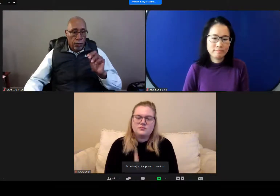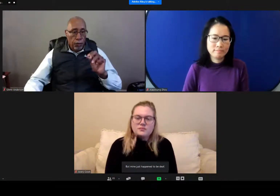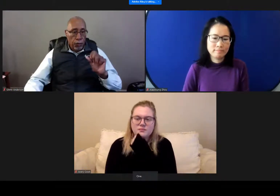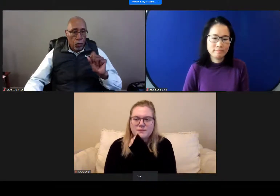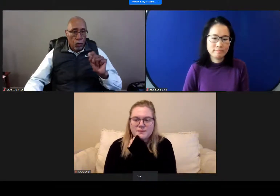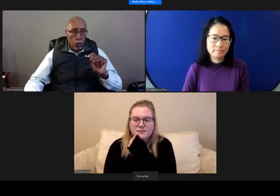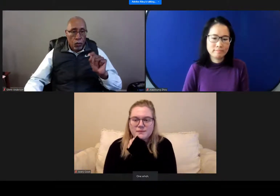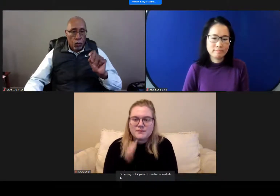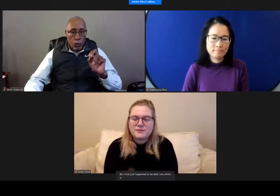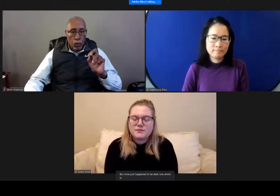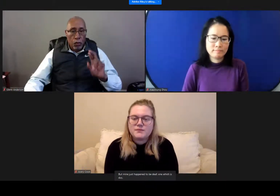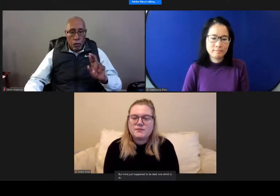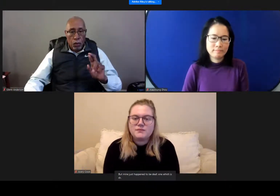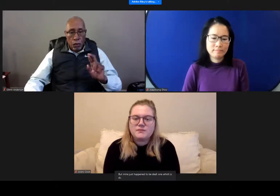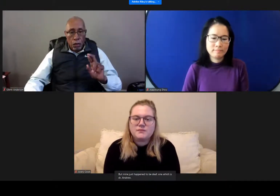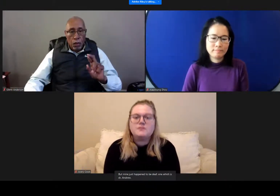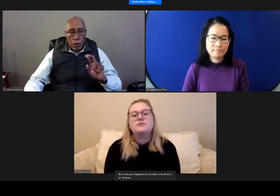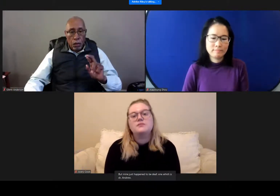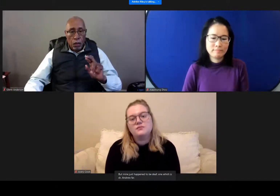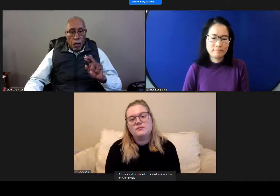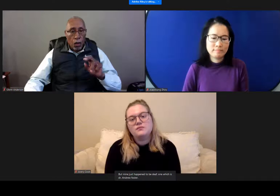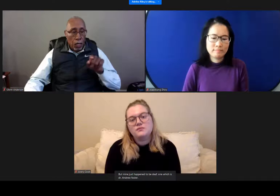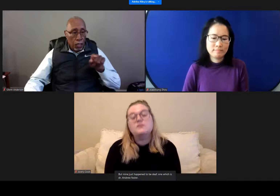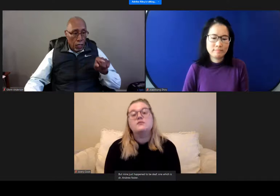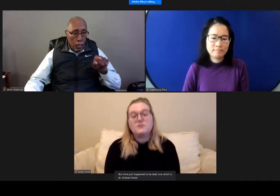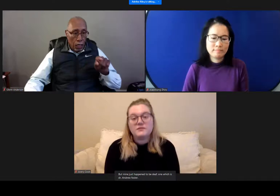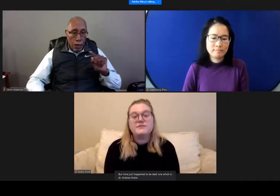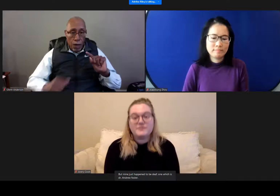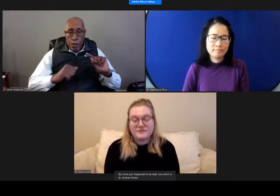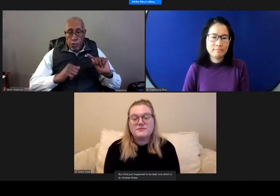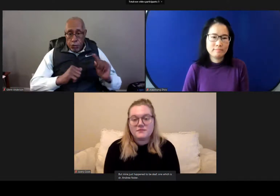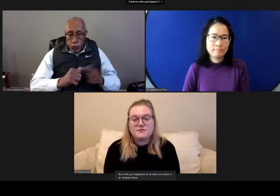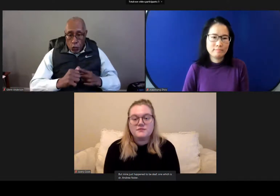one of which is Dr. Andrew Foster.